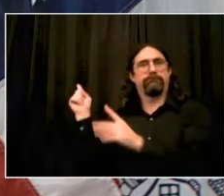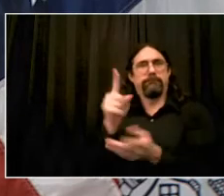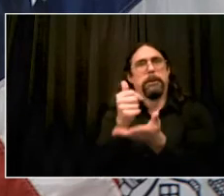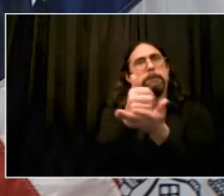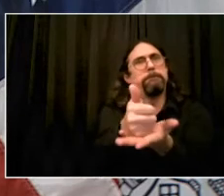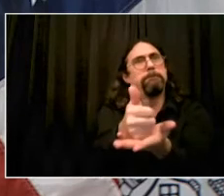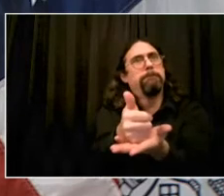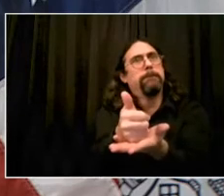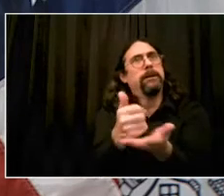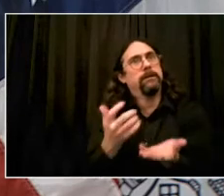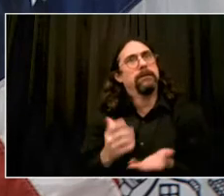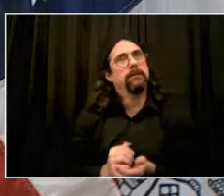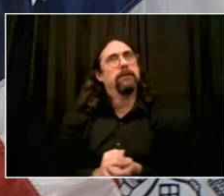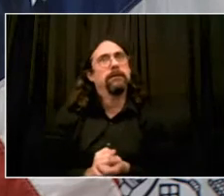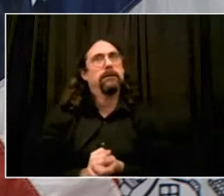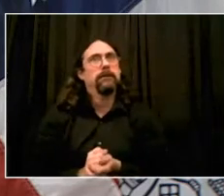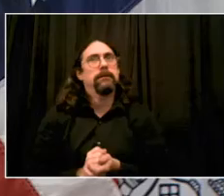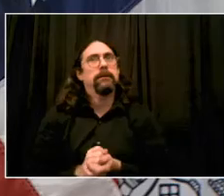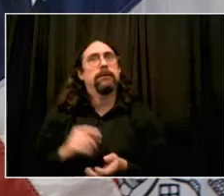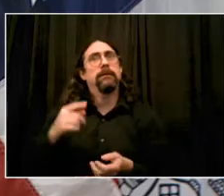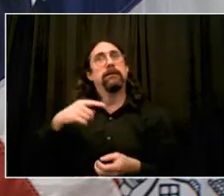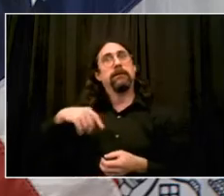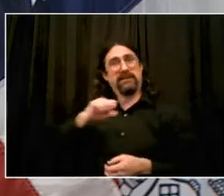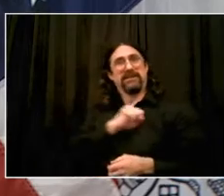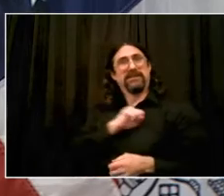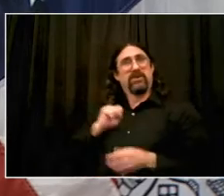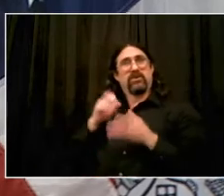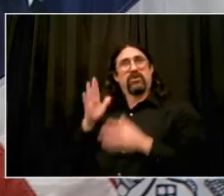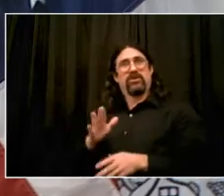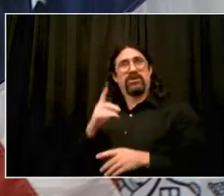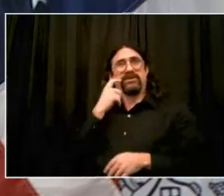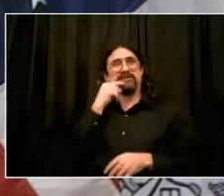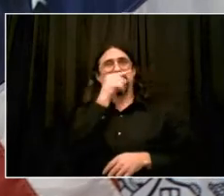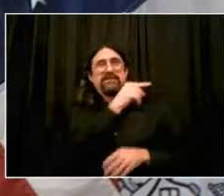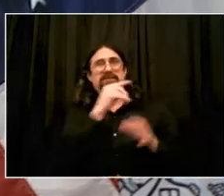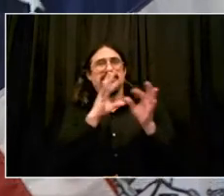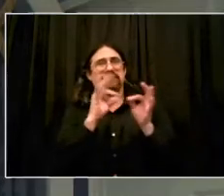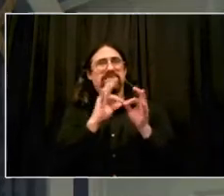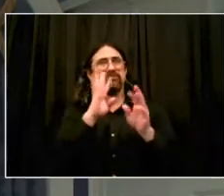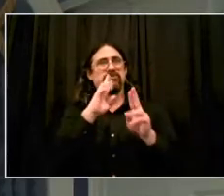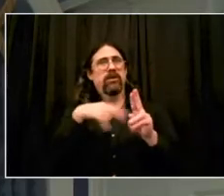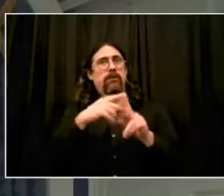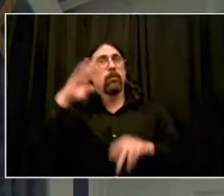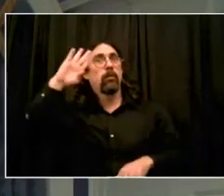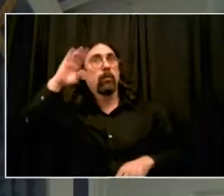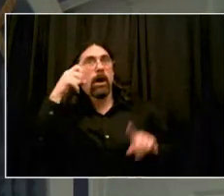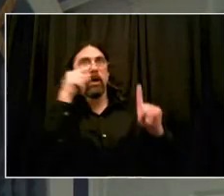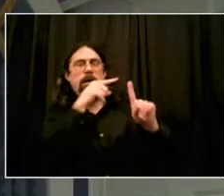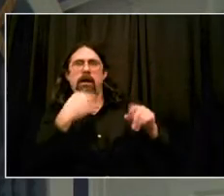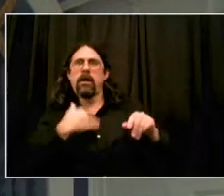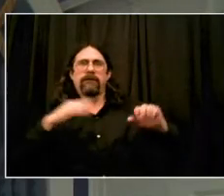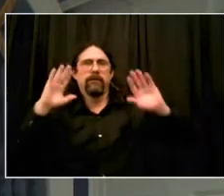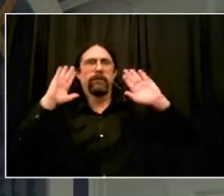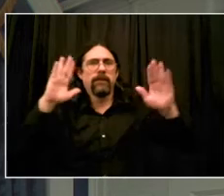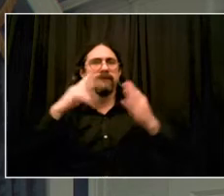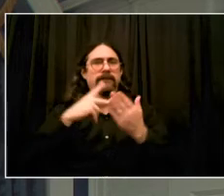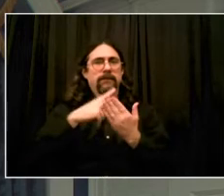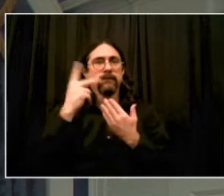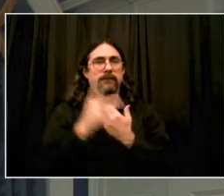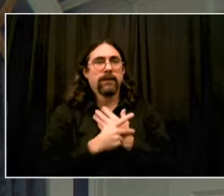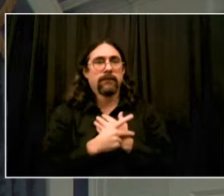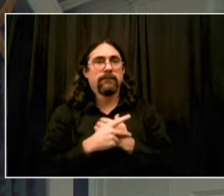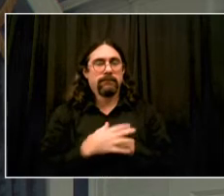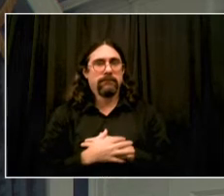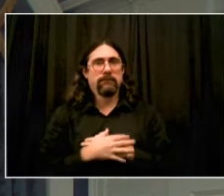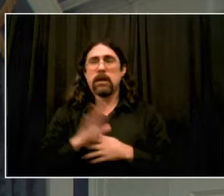help. I'll let him speak to that as well. Thank you, Mr. Mayor. The mayor covered it, but I will just add a bit more detail. But let me